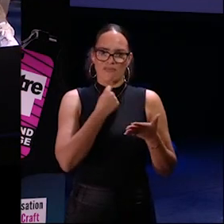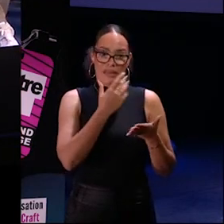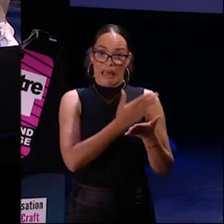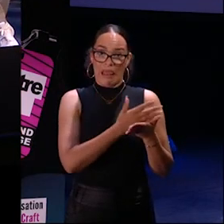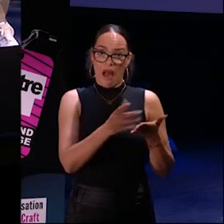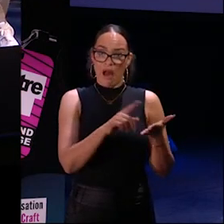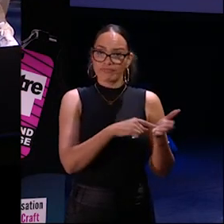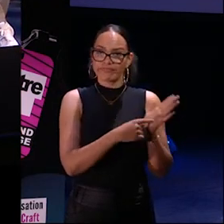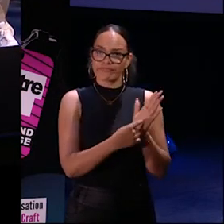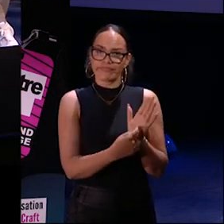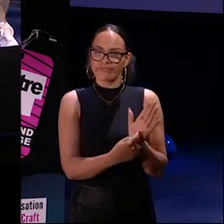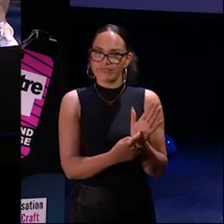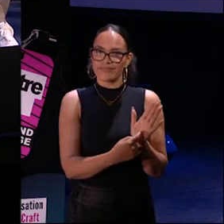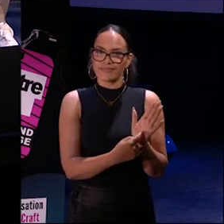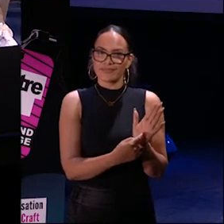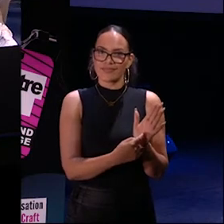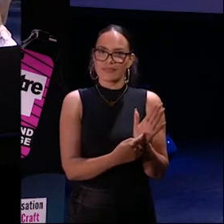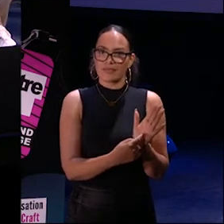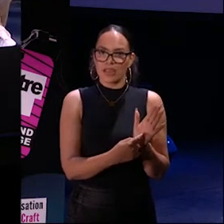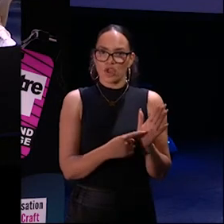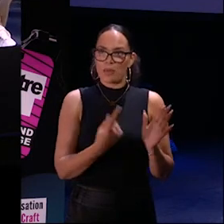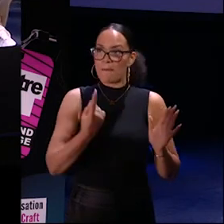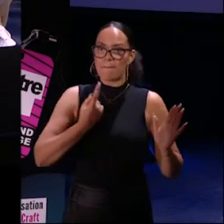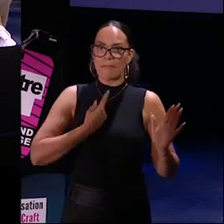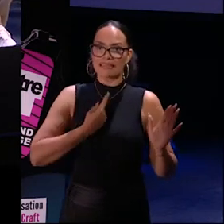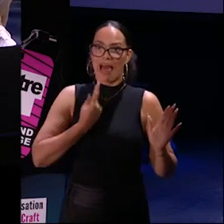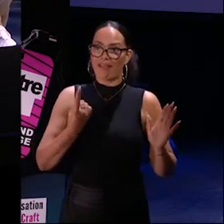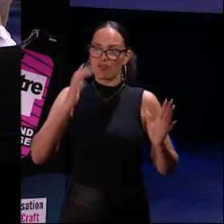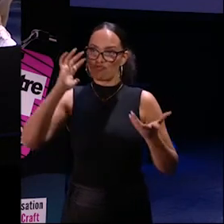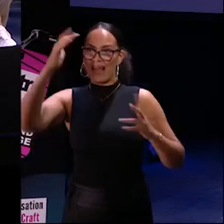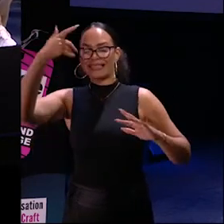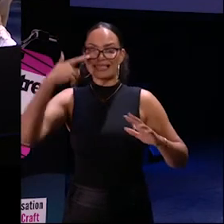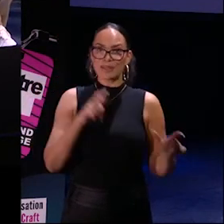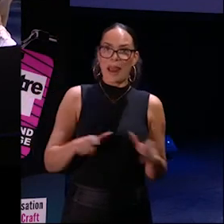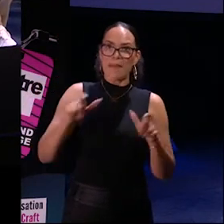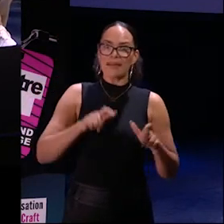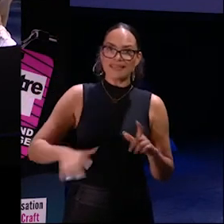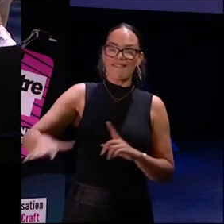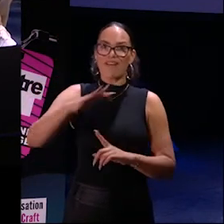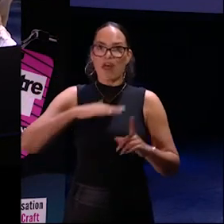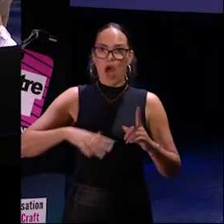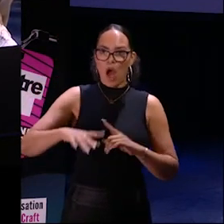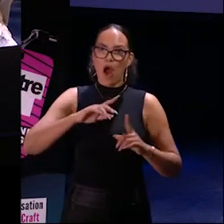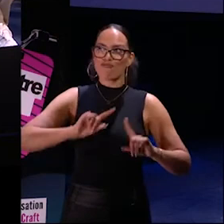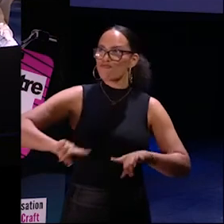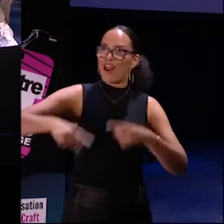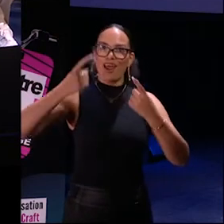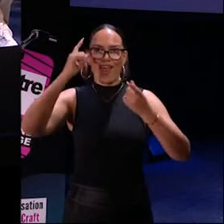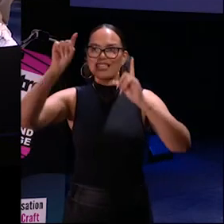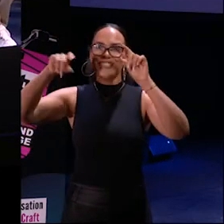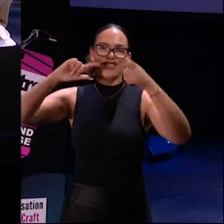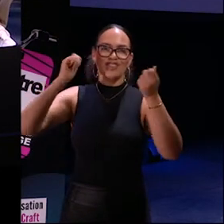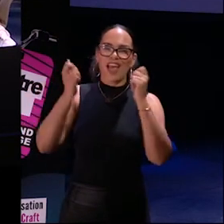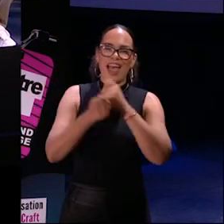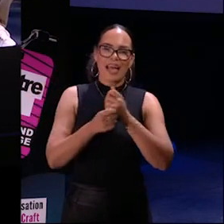do. And then suddenly it's not you on your own. You're not this crazy person coming in saying, I've had this radical idea that we change everything.